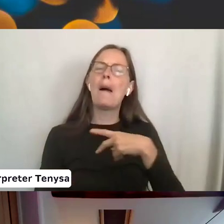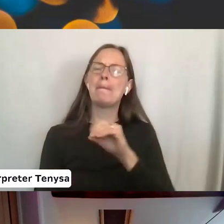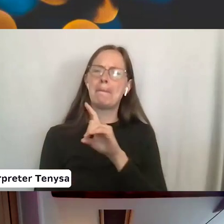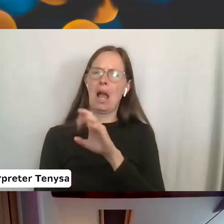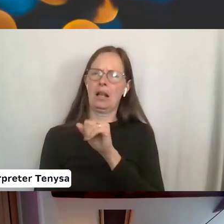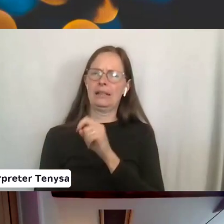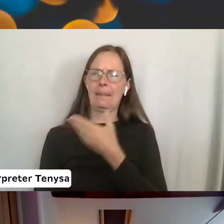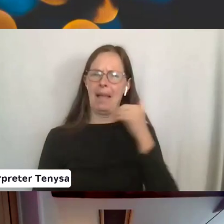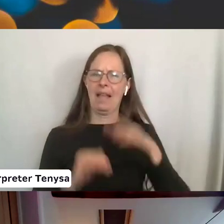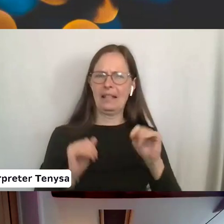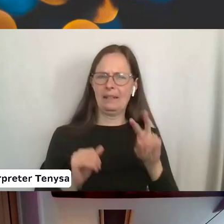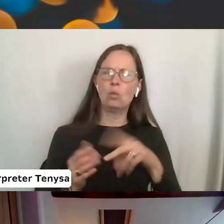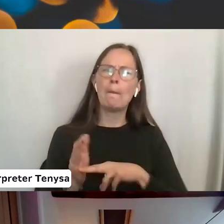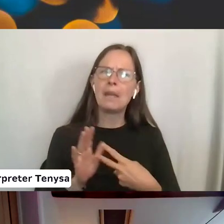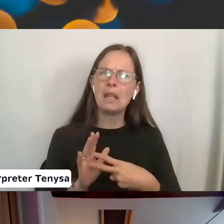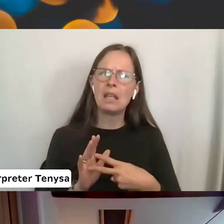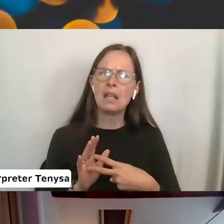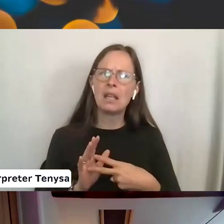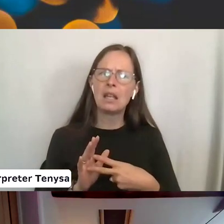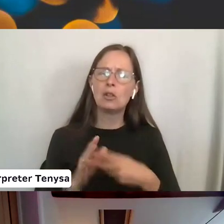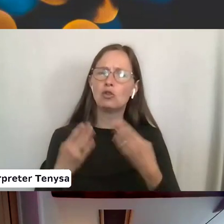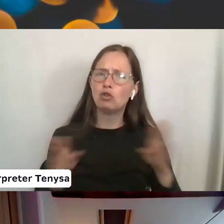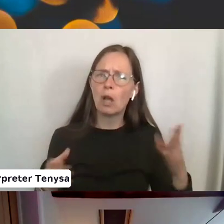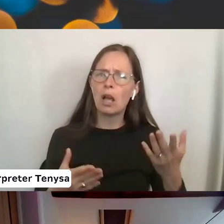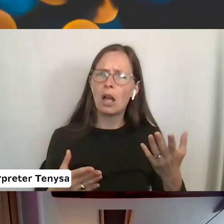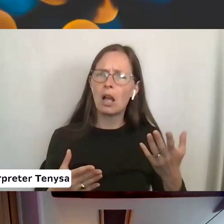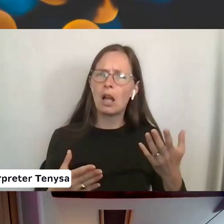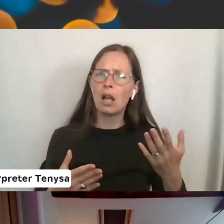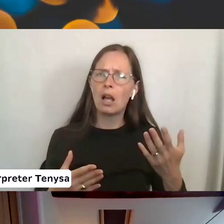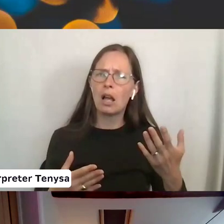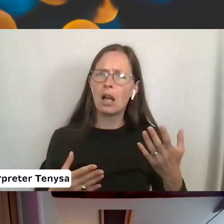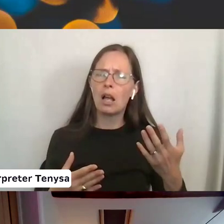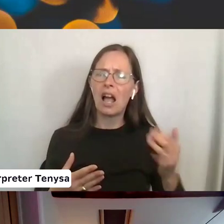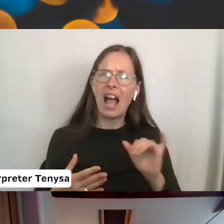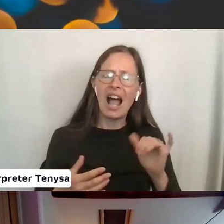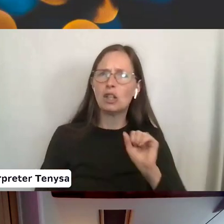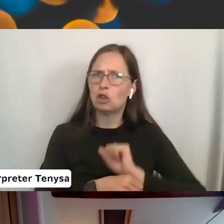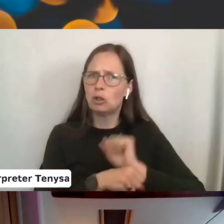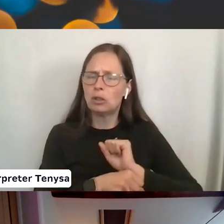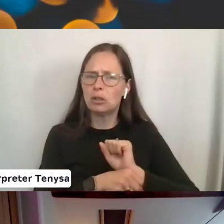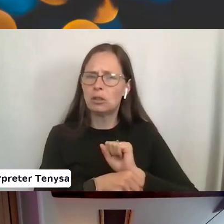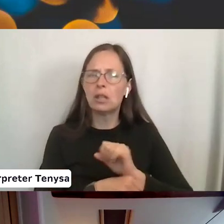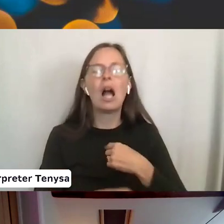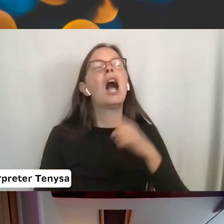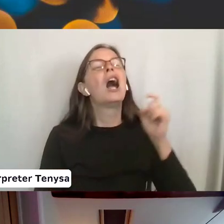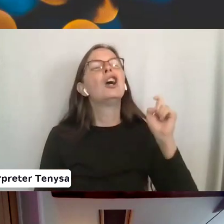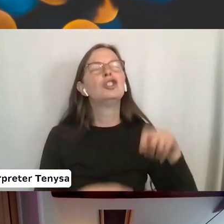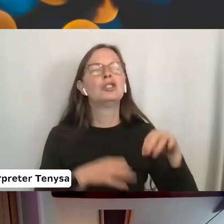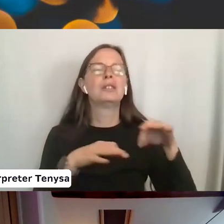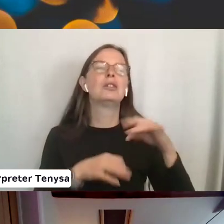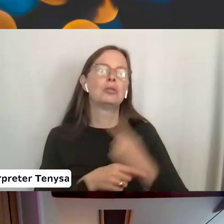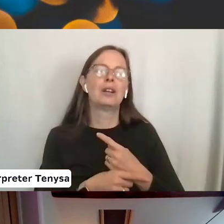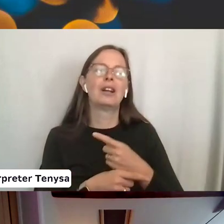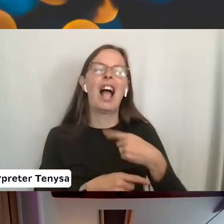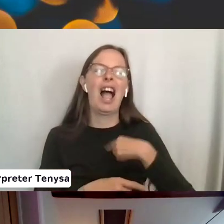TV. Do you mean overall? Do you as a enjoy? living? Do you enjoy? I should have yeah, you're